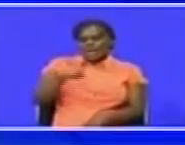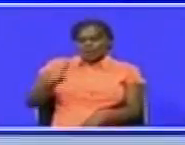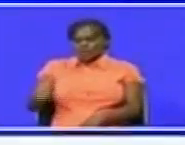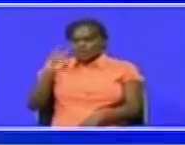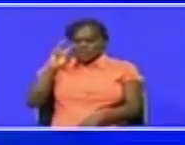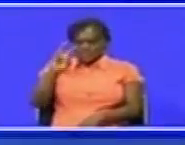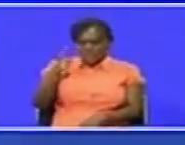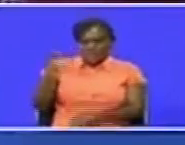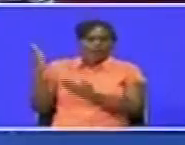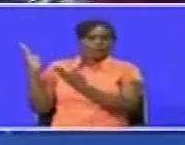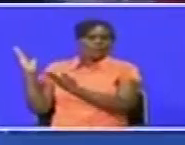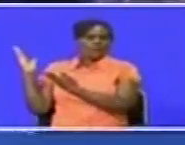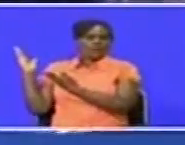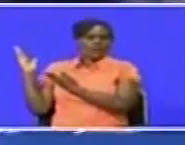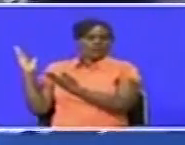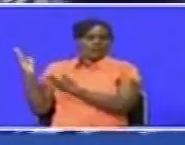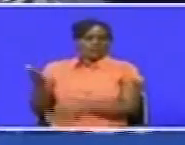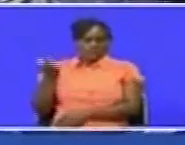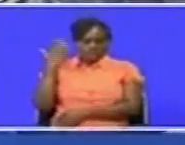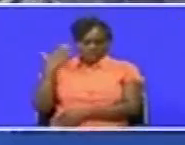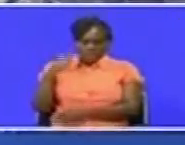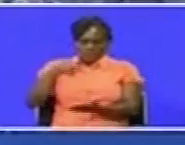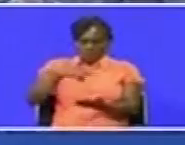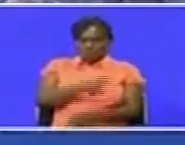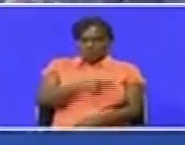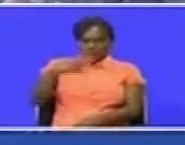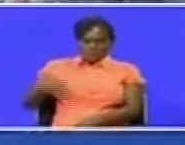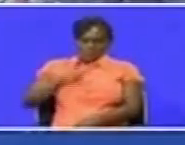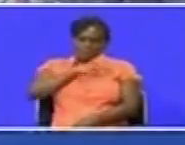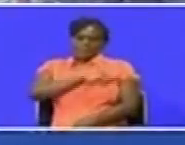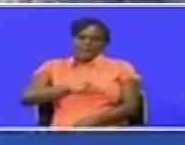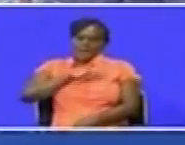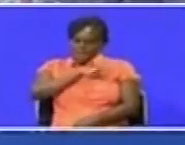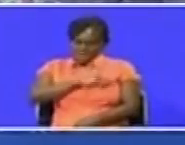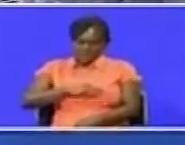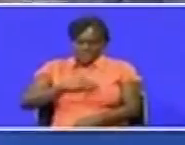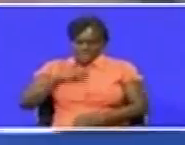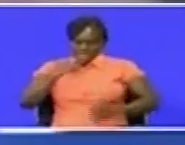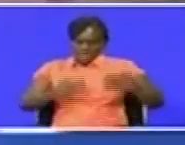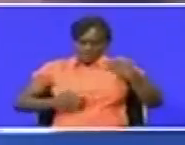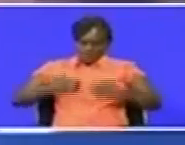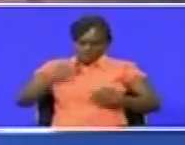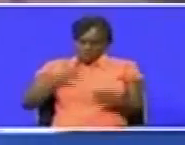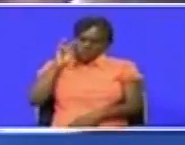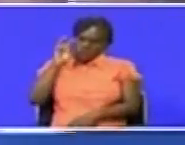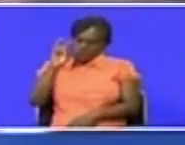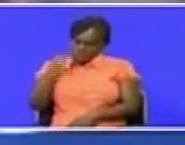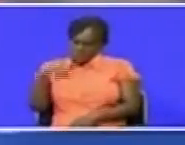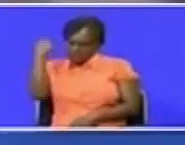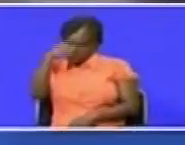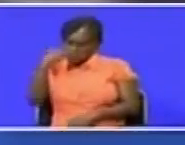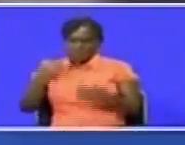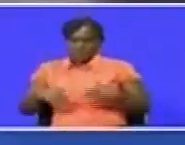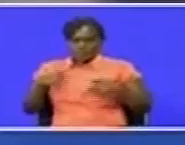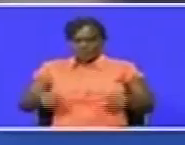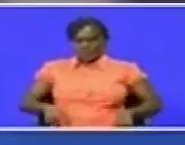look. Huruma literally means mercy, an emotion inspired just by looking at the faces of people whose